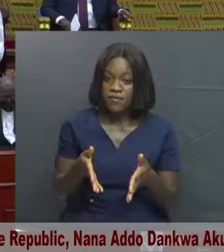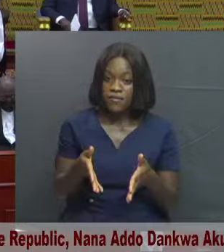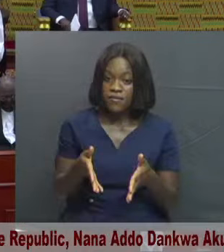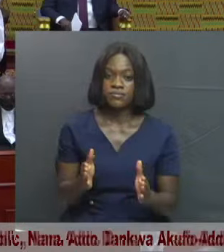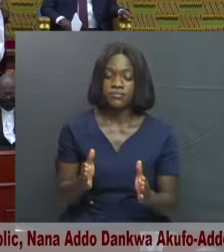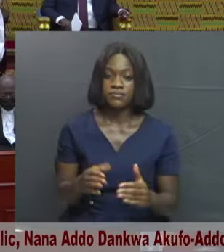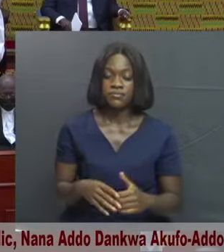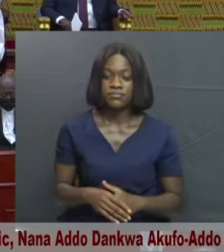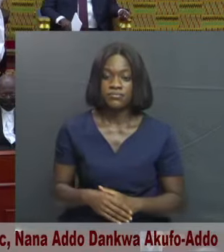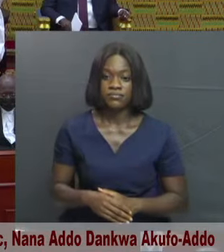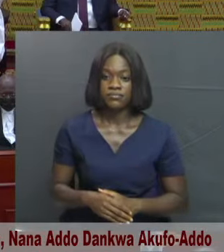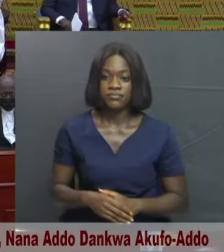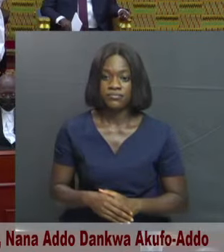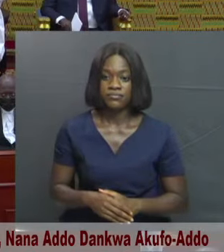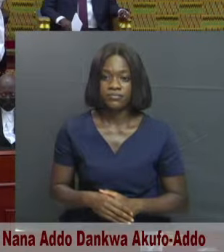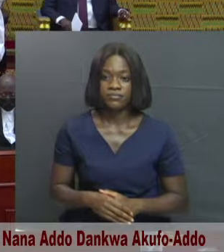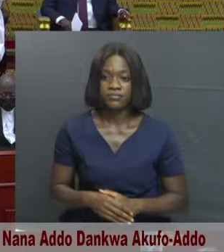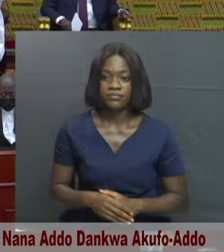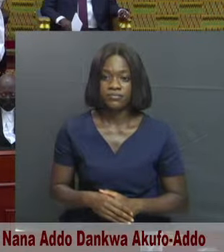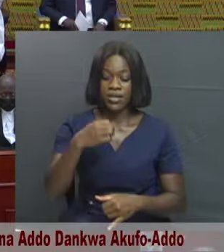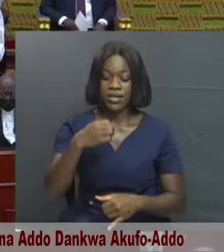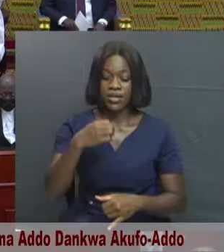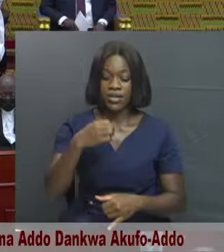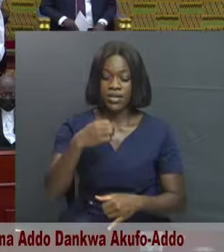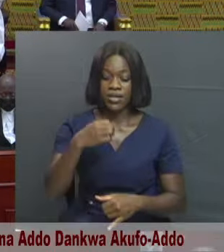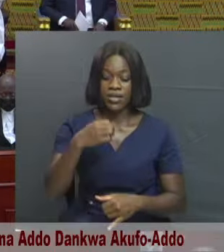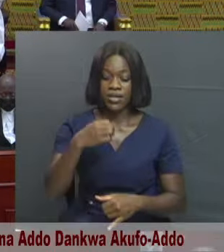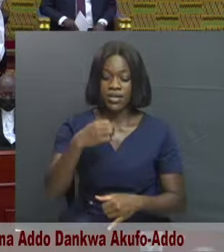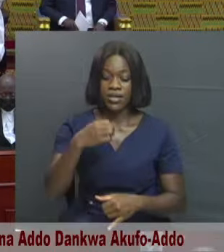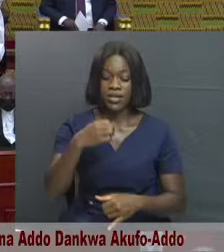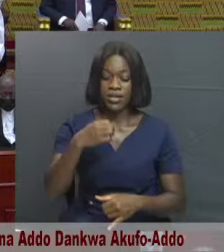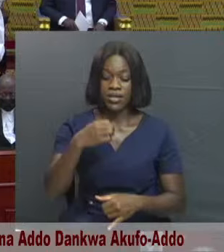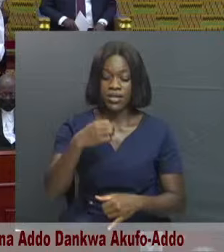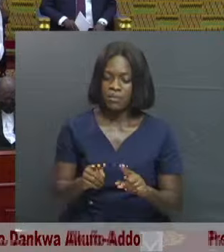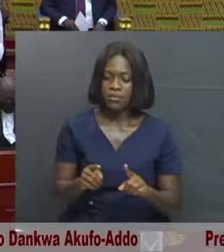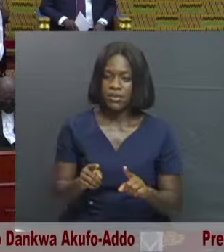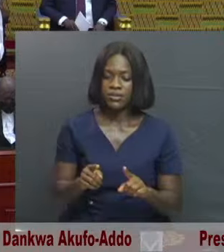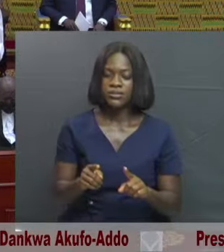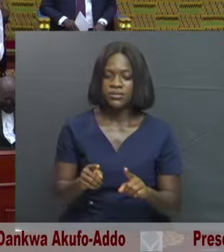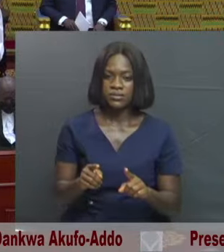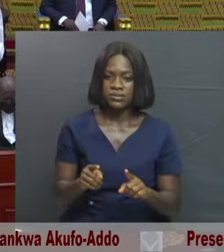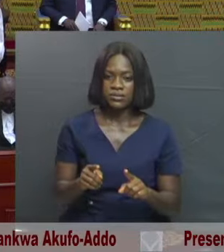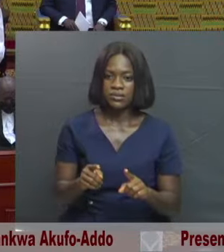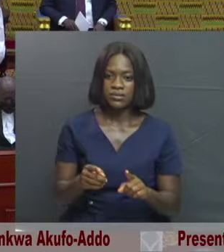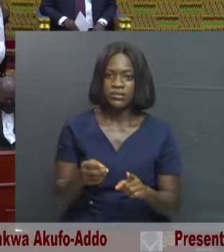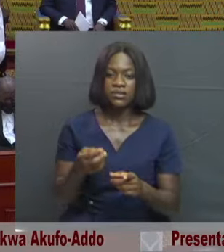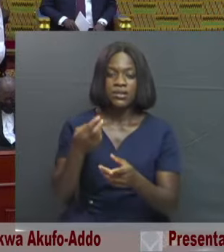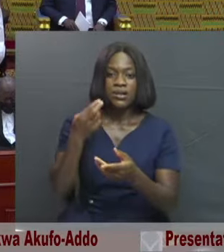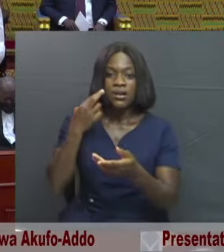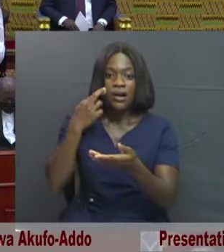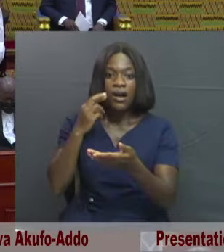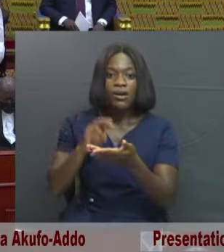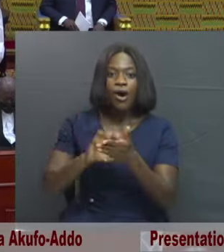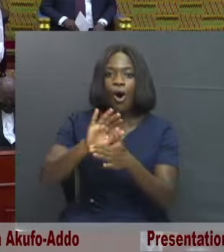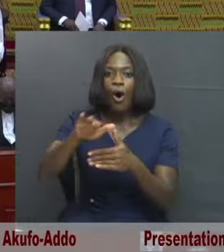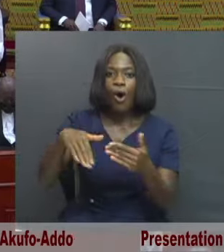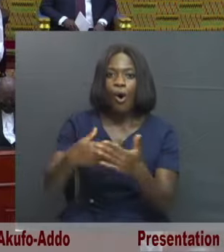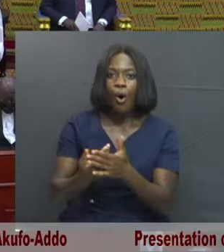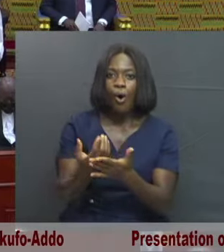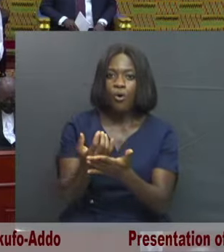may have to end here by acknowledging all the